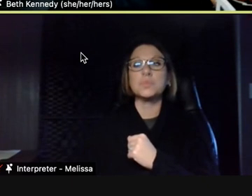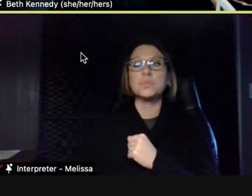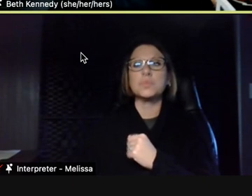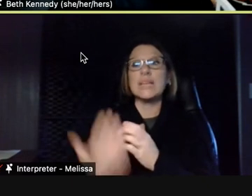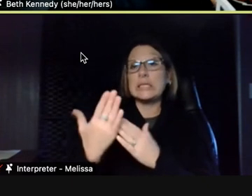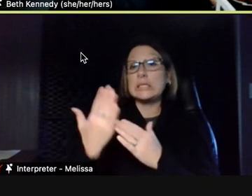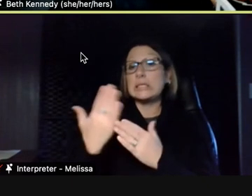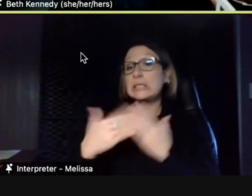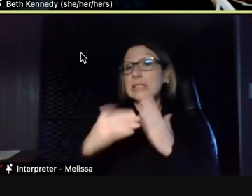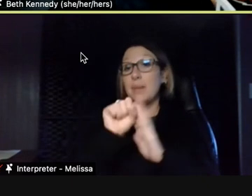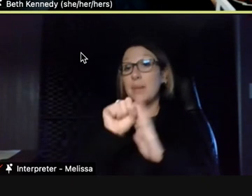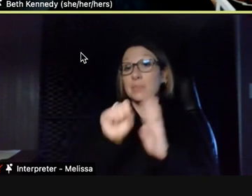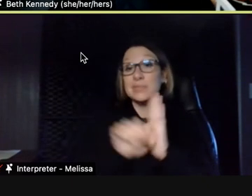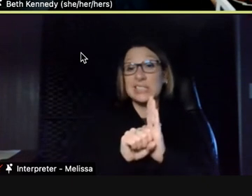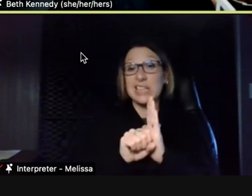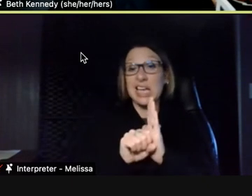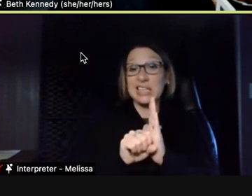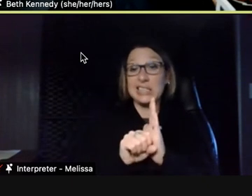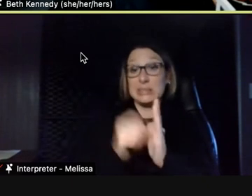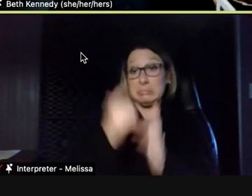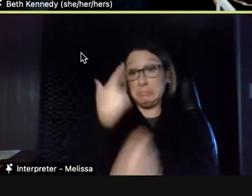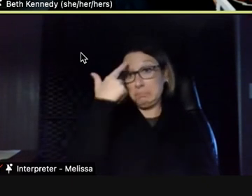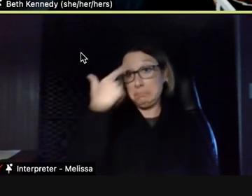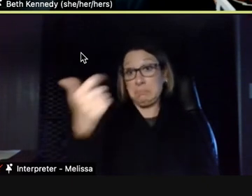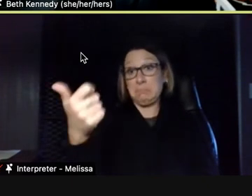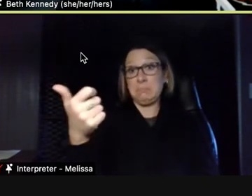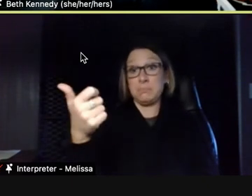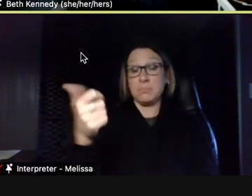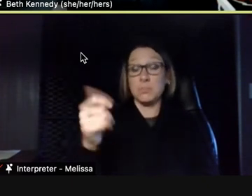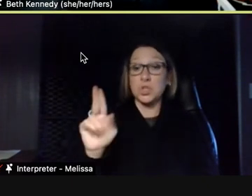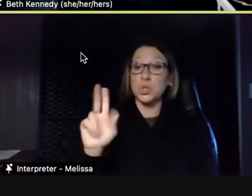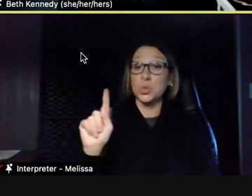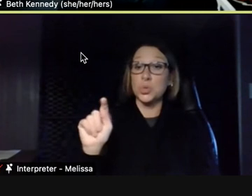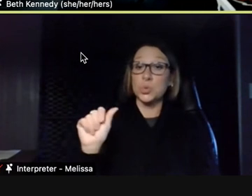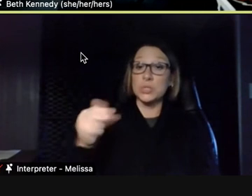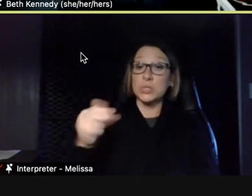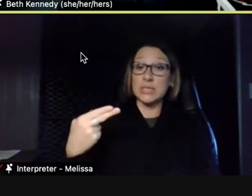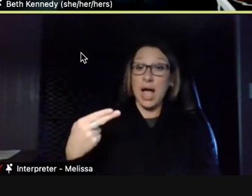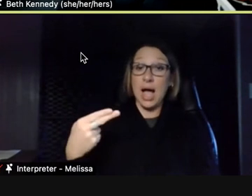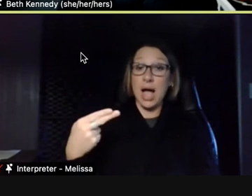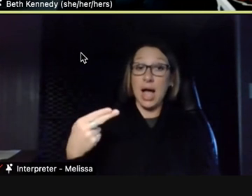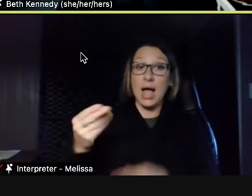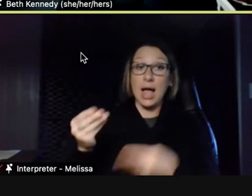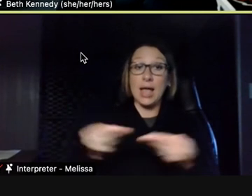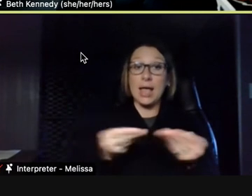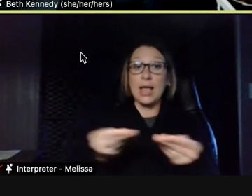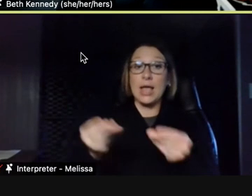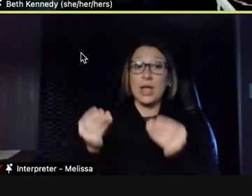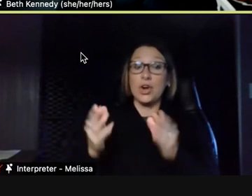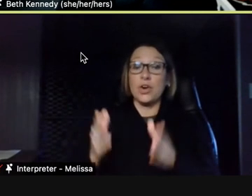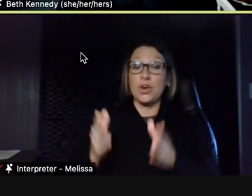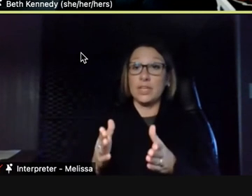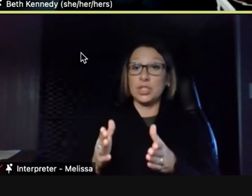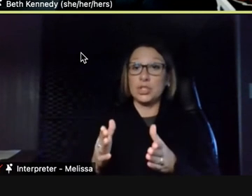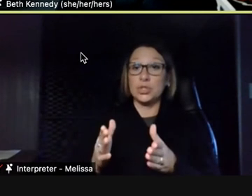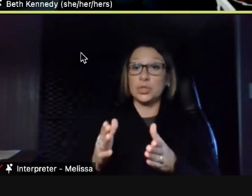states that are doing kind of their own thing. Utah, interveners are trained through their state